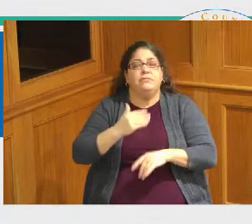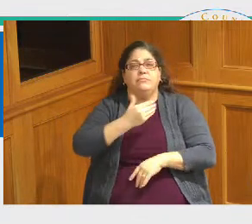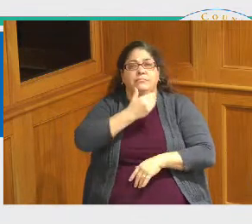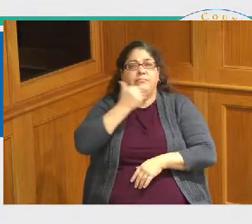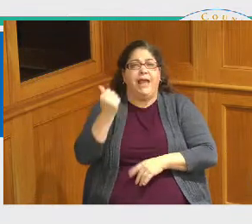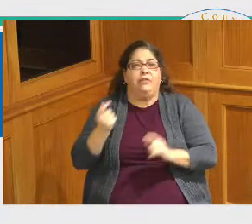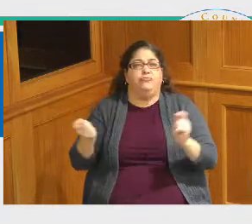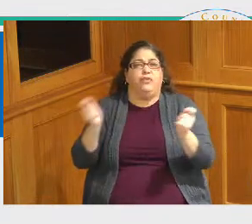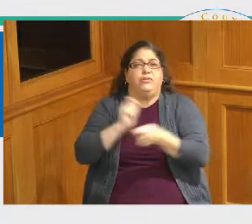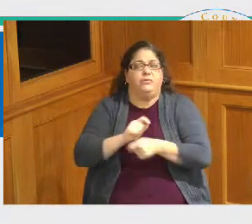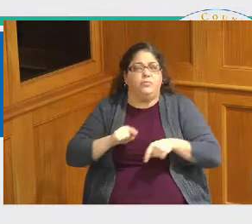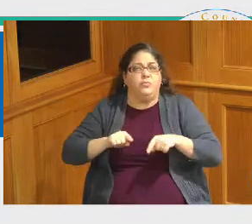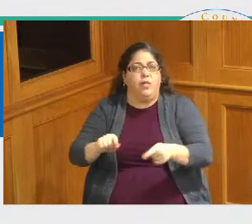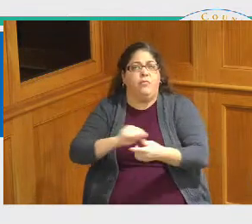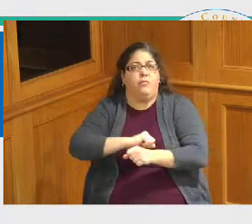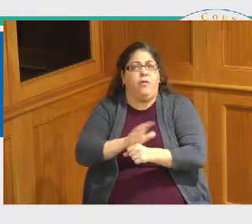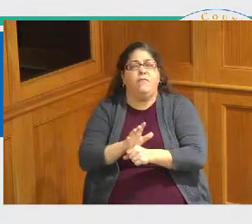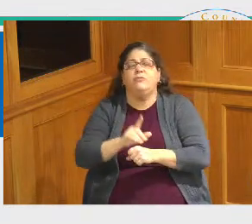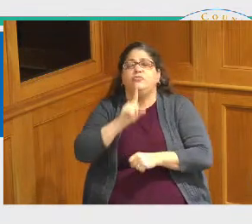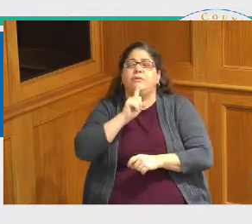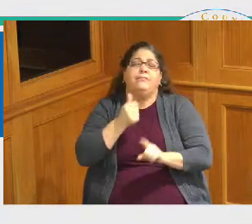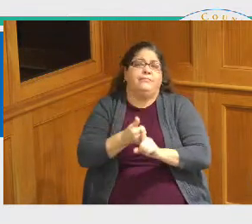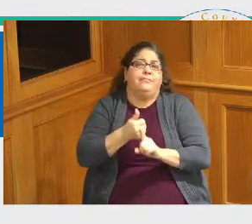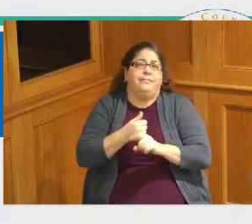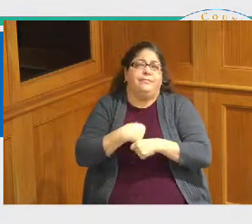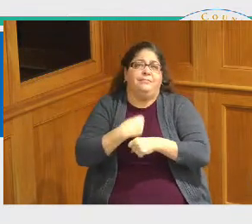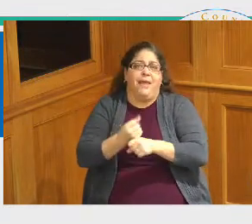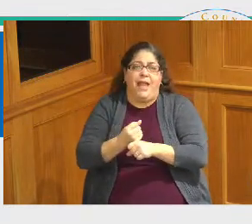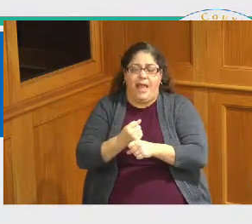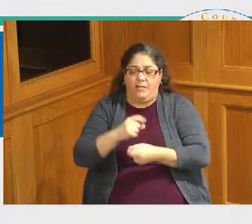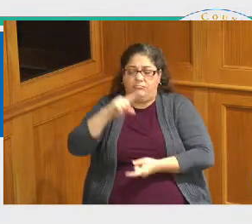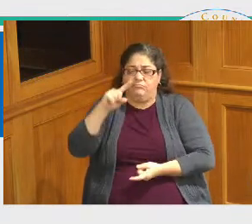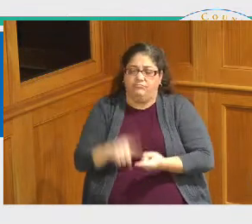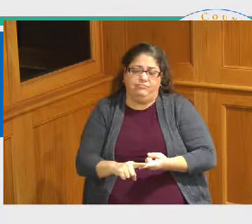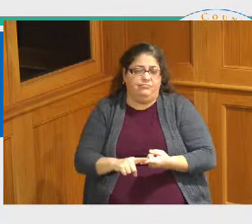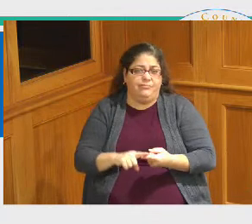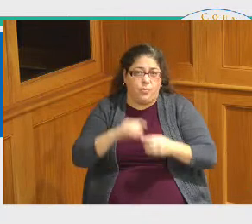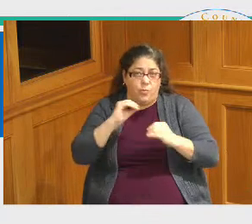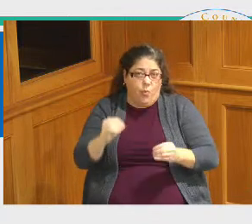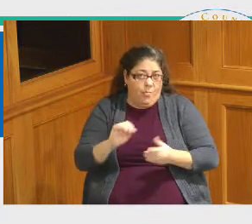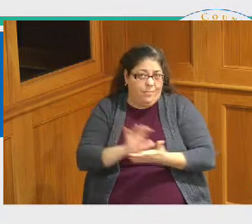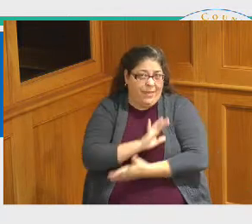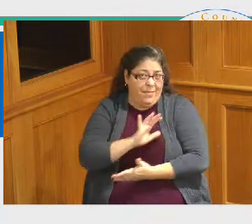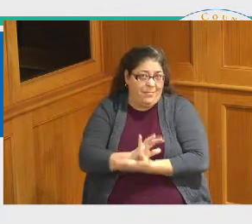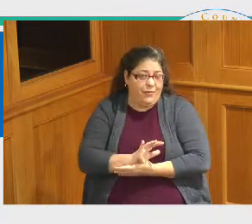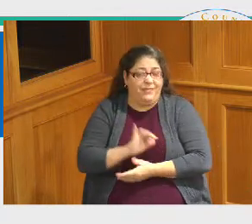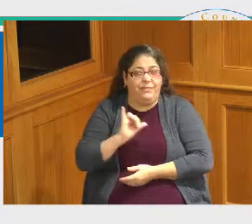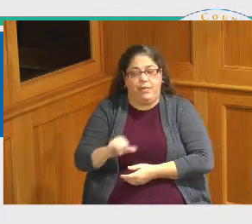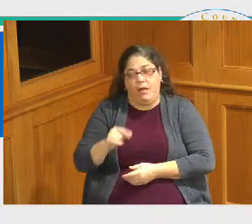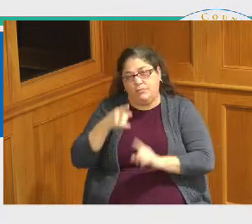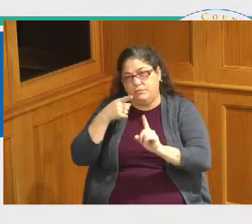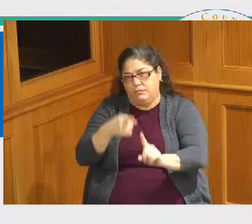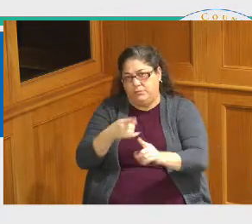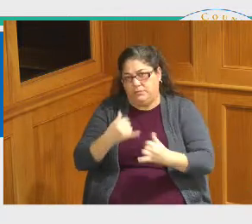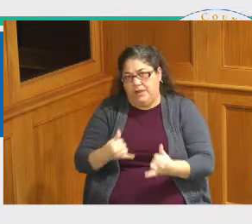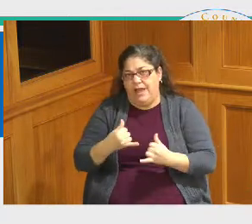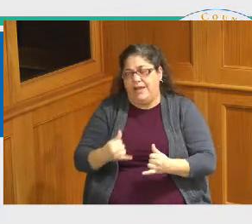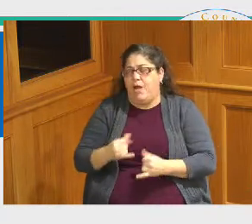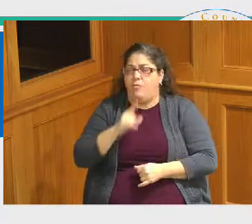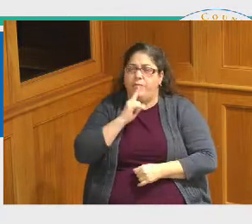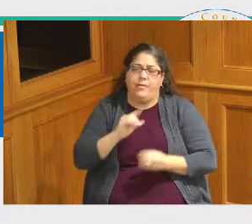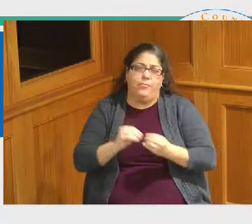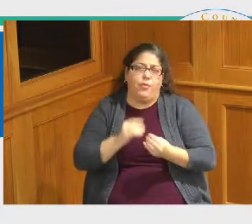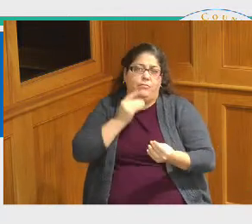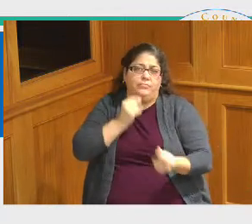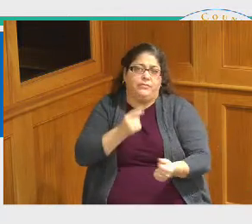and just really making them actually a paperless process. So that's not necessarily a cost associated with it, but it's just things that we're doing to help provide our services more efficiently. The other